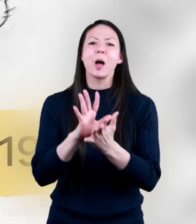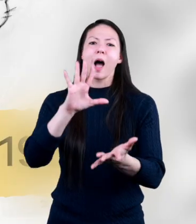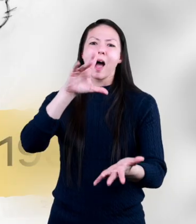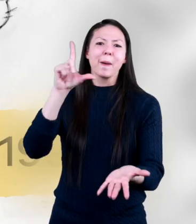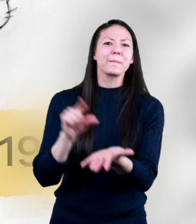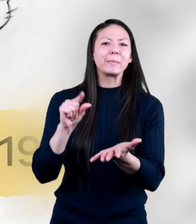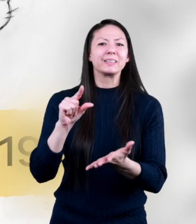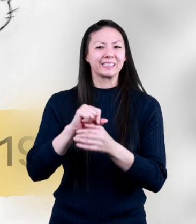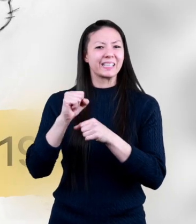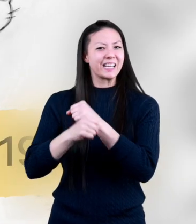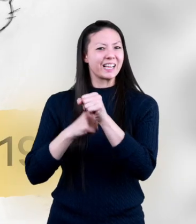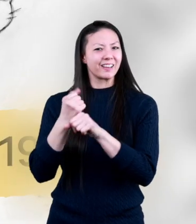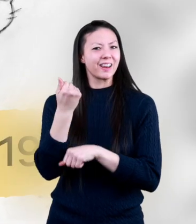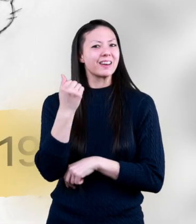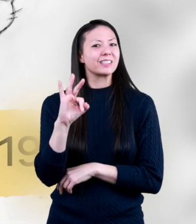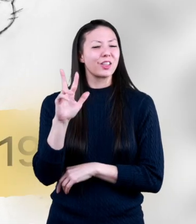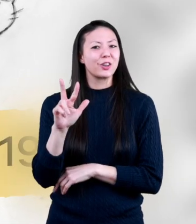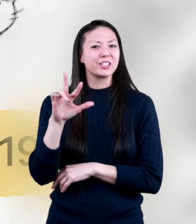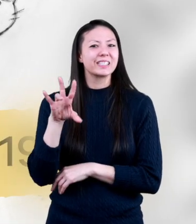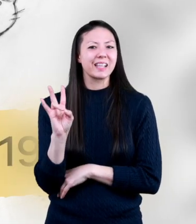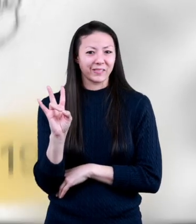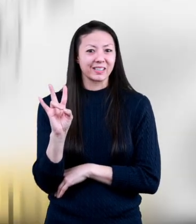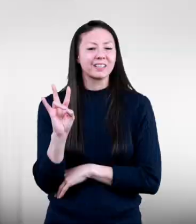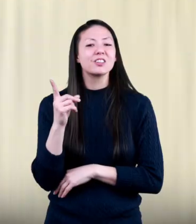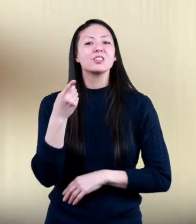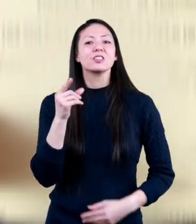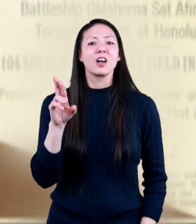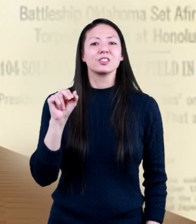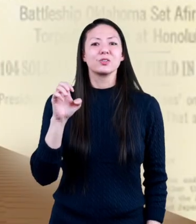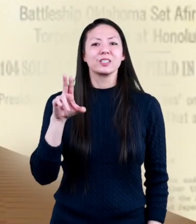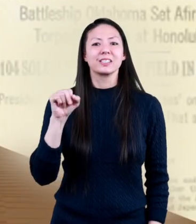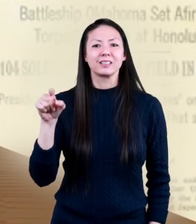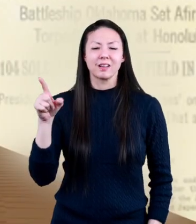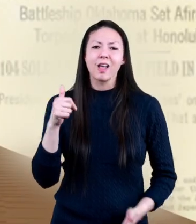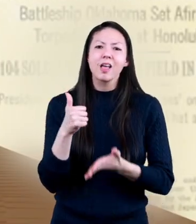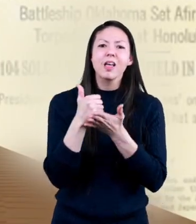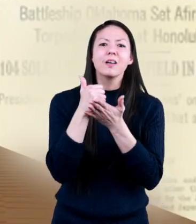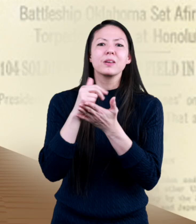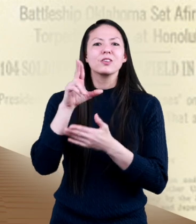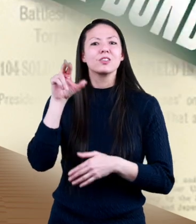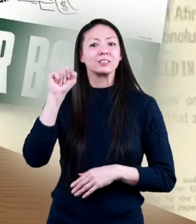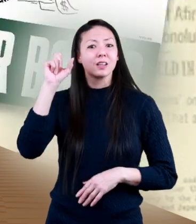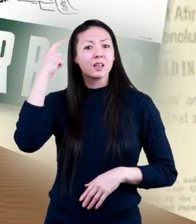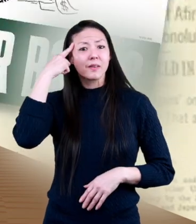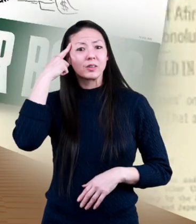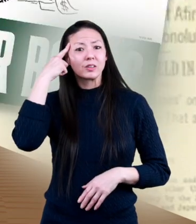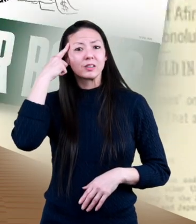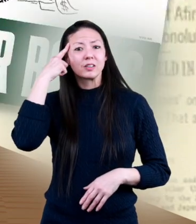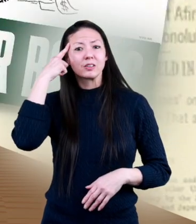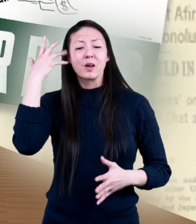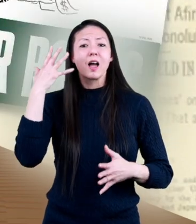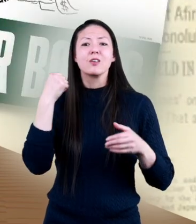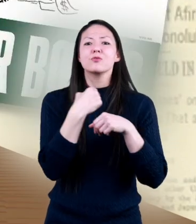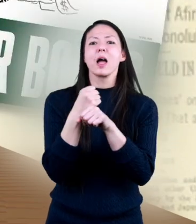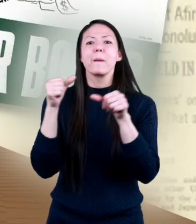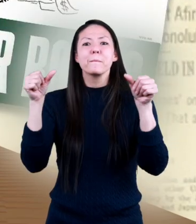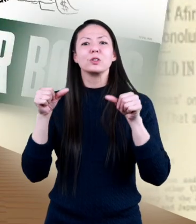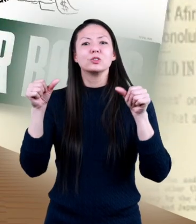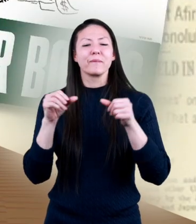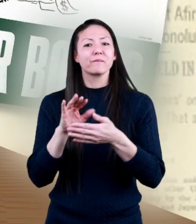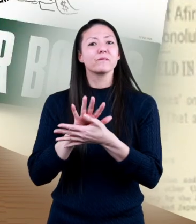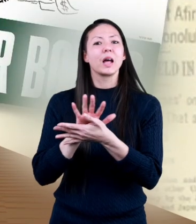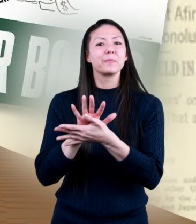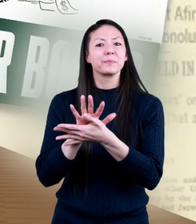his book was published in 1937. Dr. Seuss also helped the U.S. government by creating posters